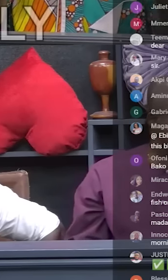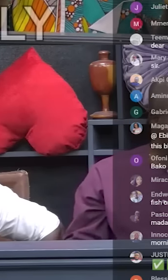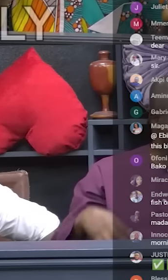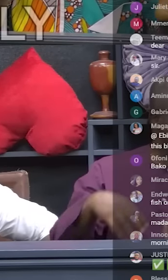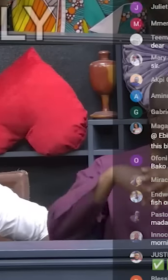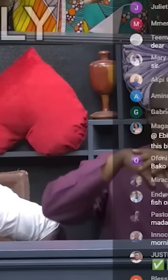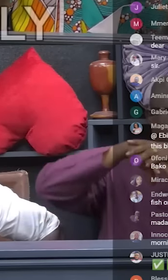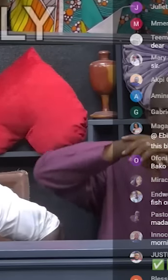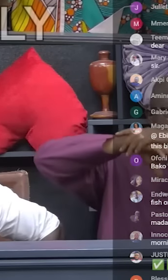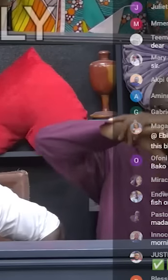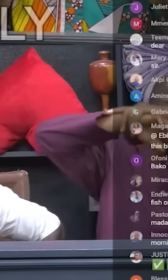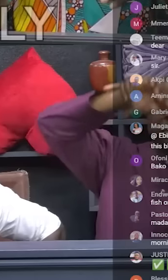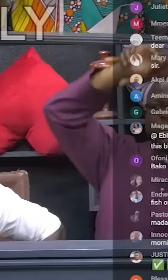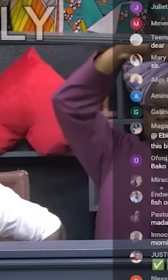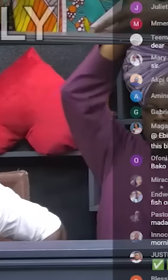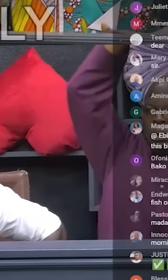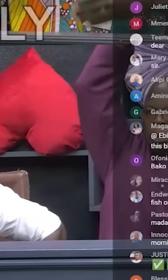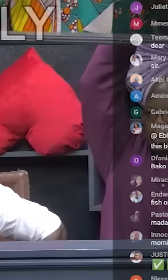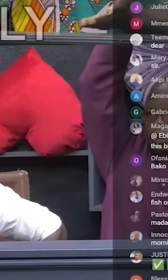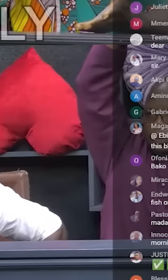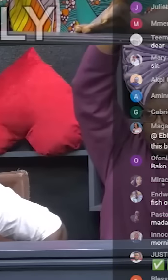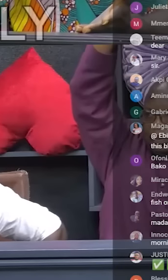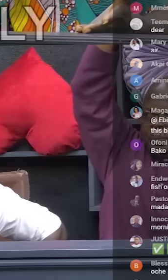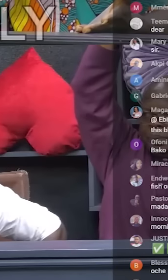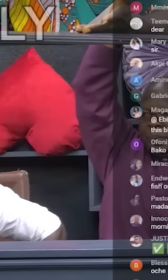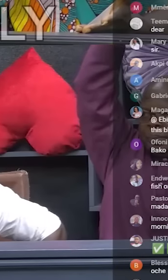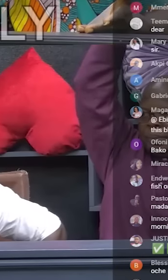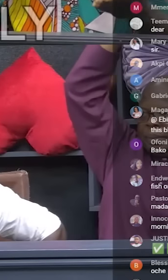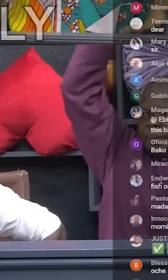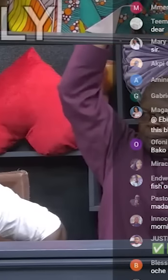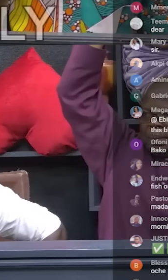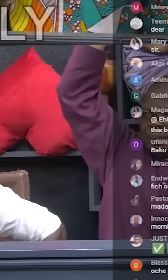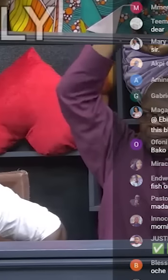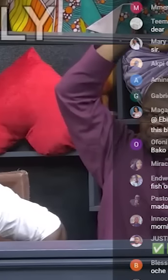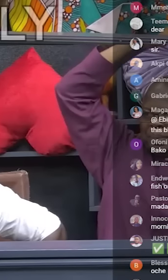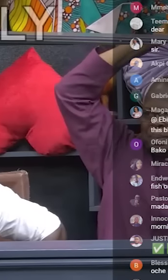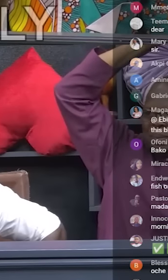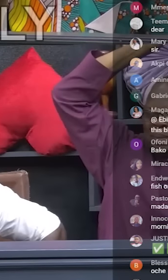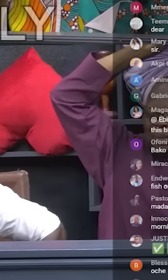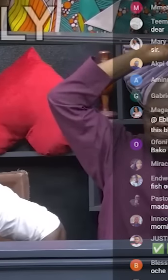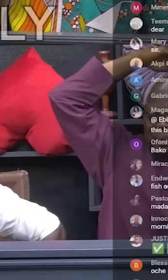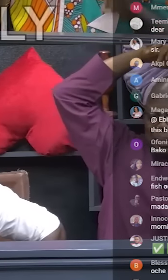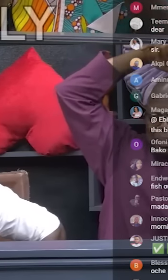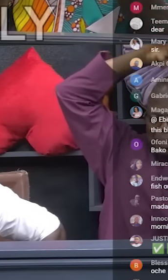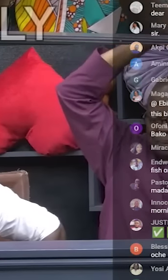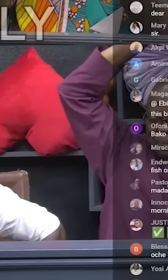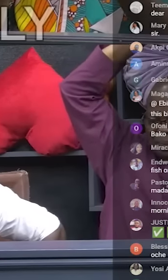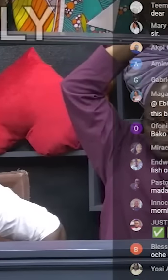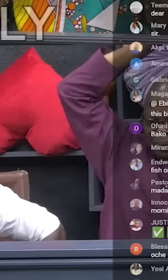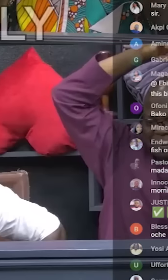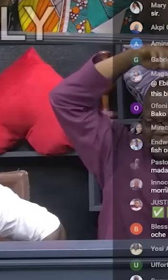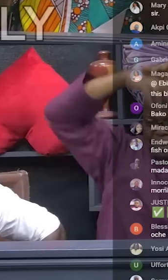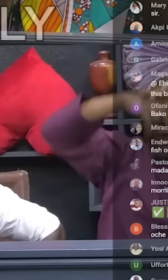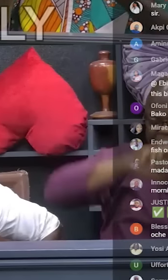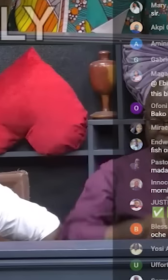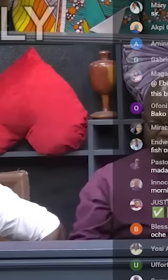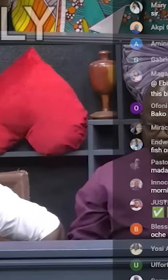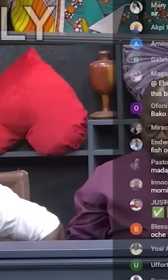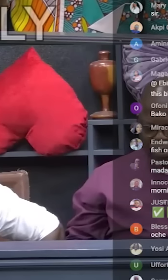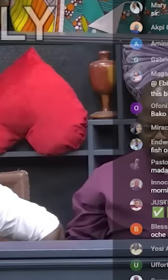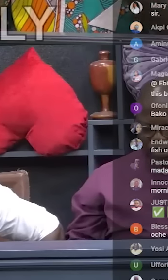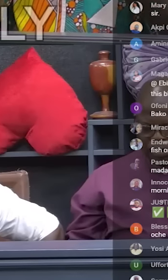I know, say, no money, this and that, so on. Then how you go, how can we help you as an in-law? Then, no voice, no phone